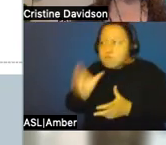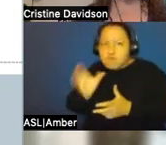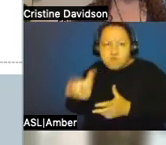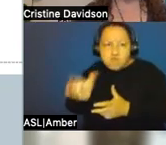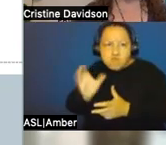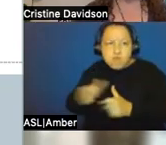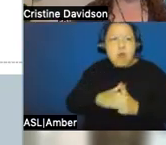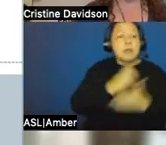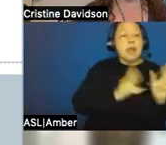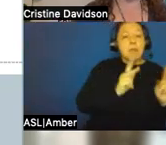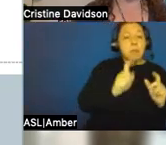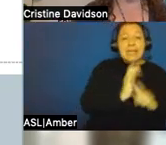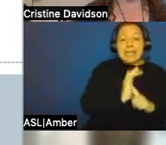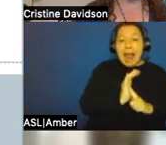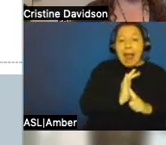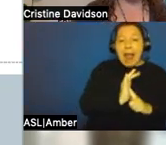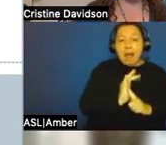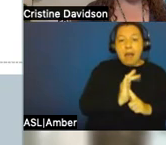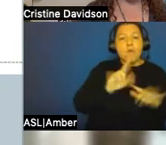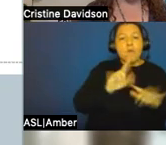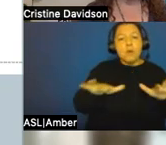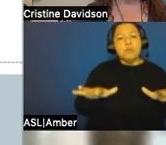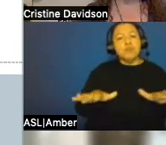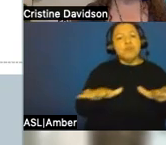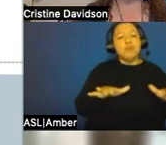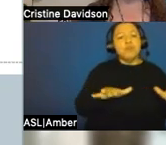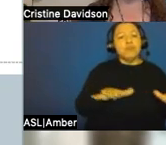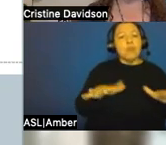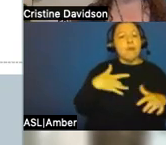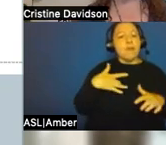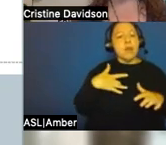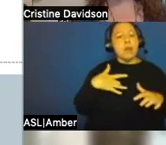a candle, because there is